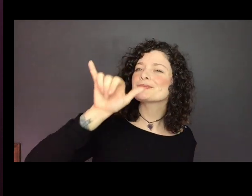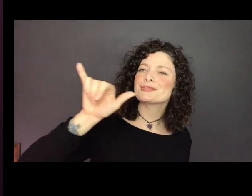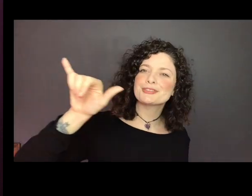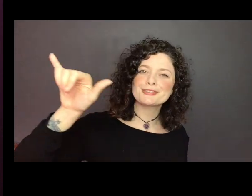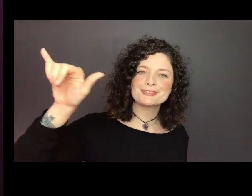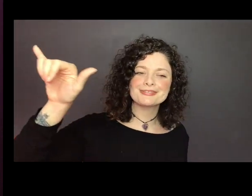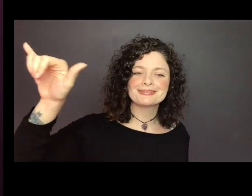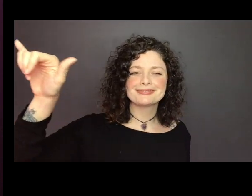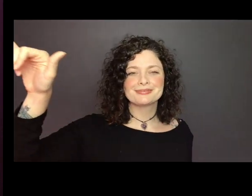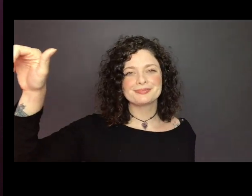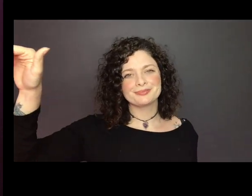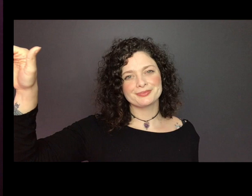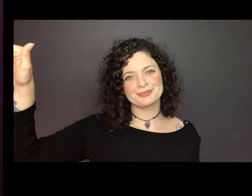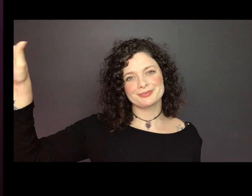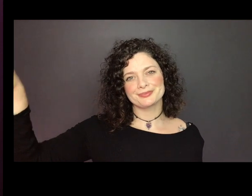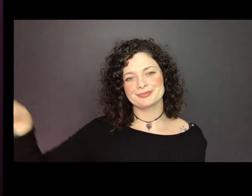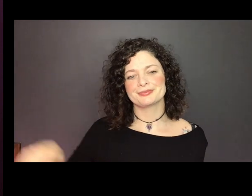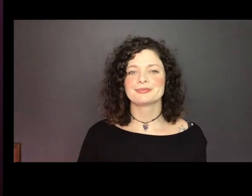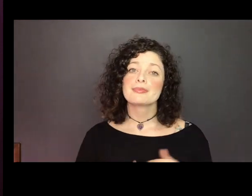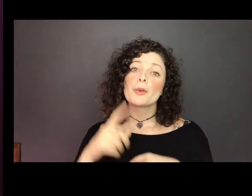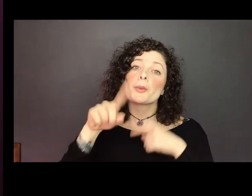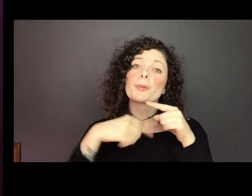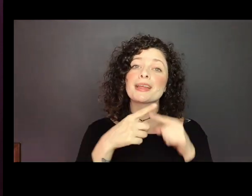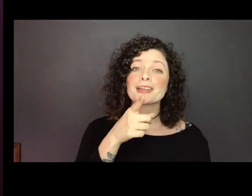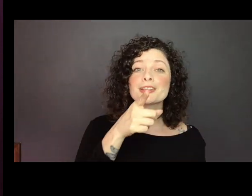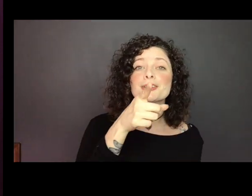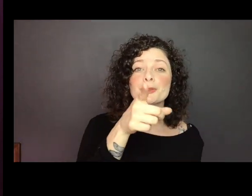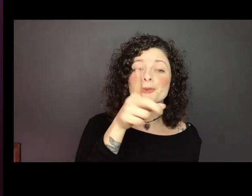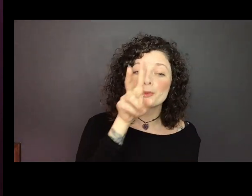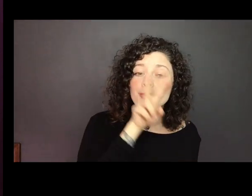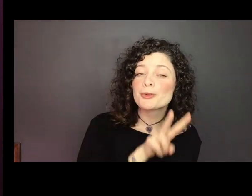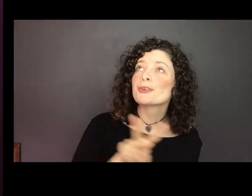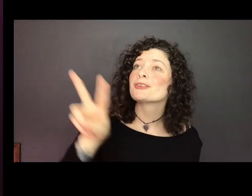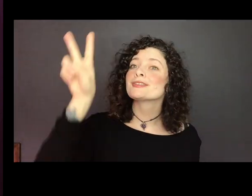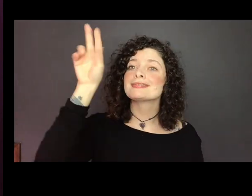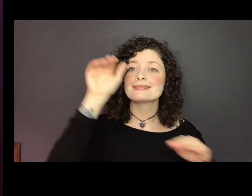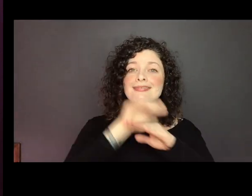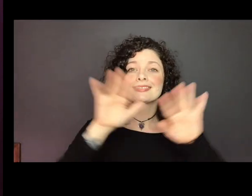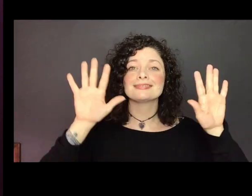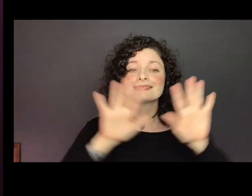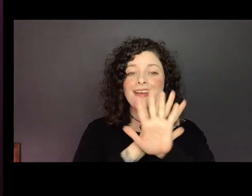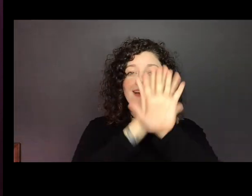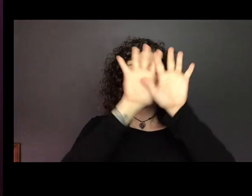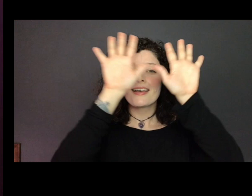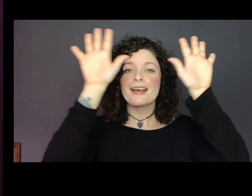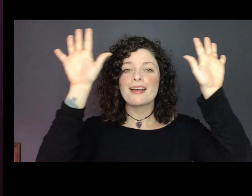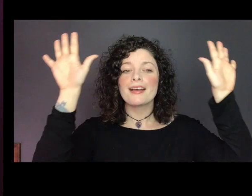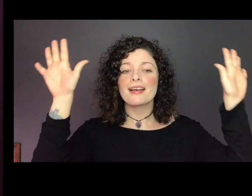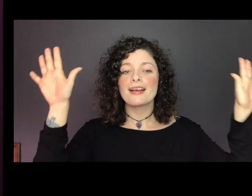forever, ever. And when you look to the